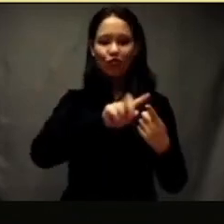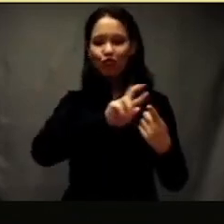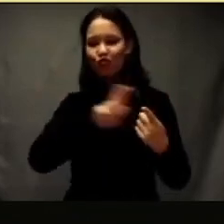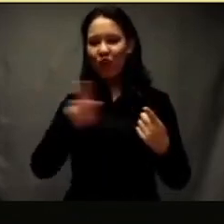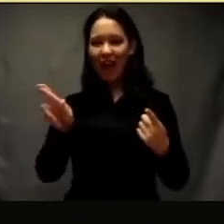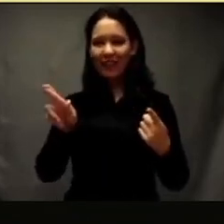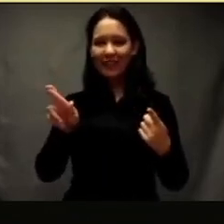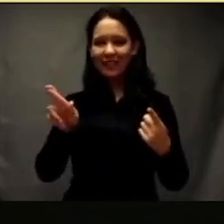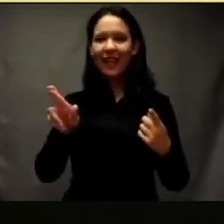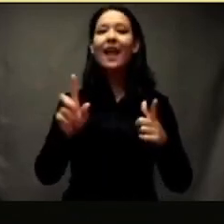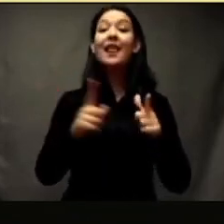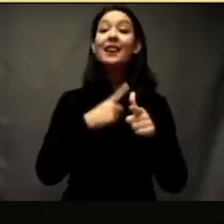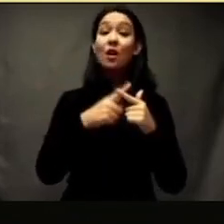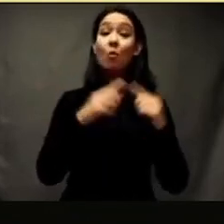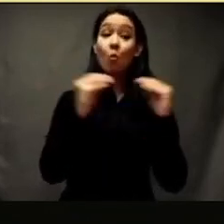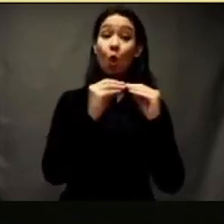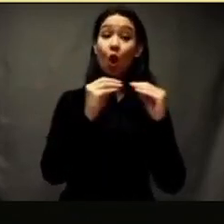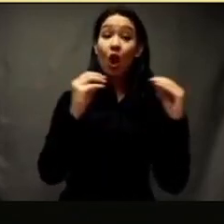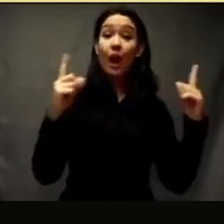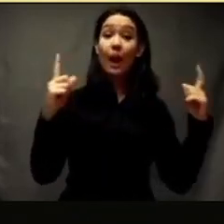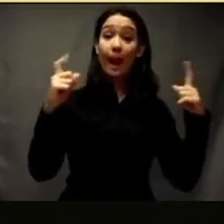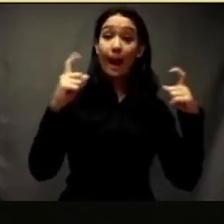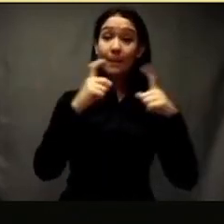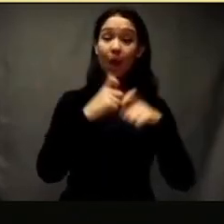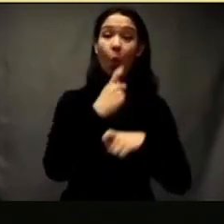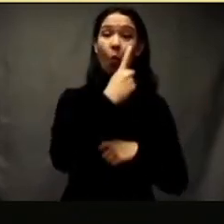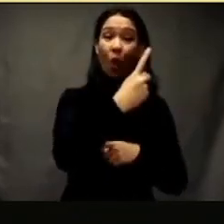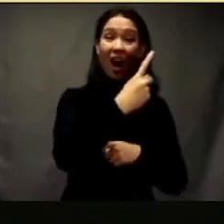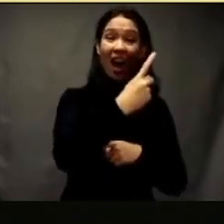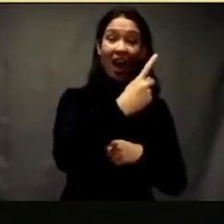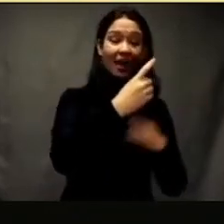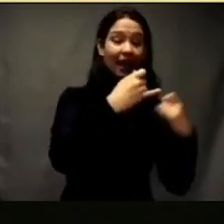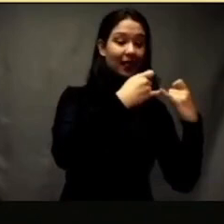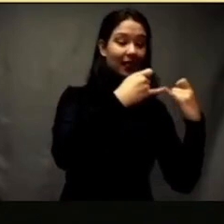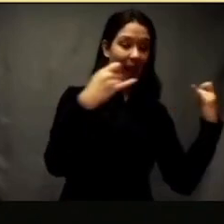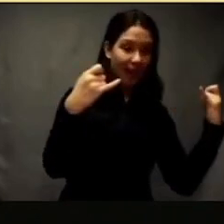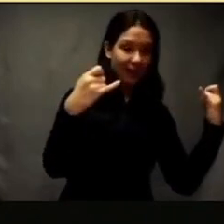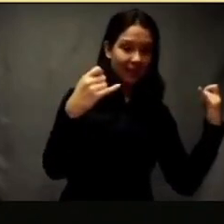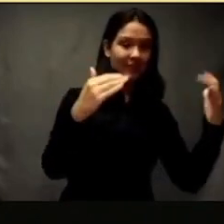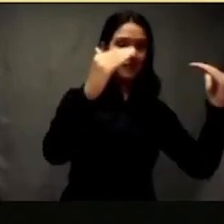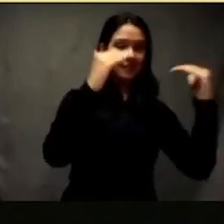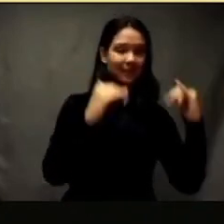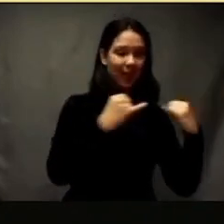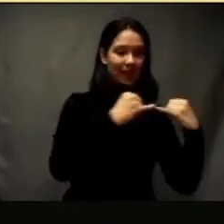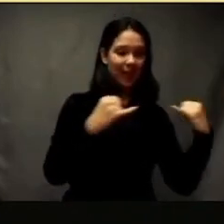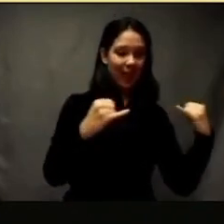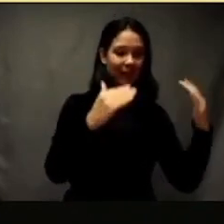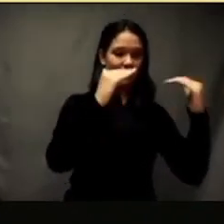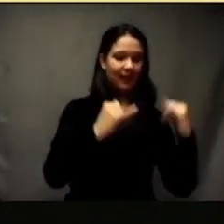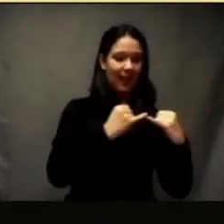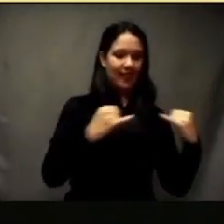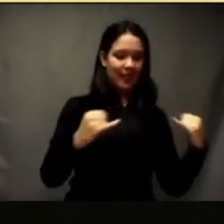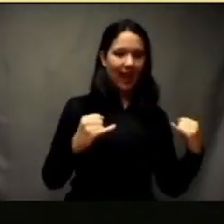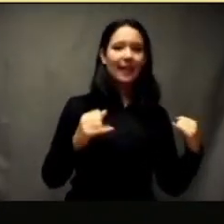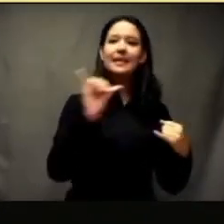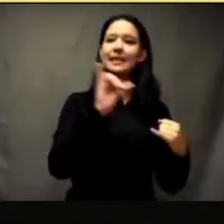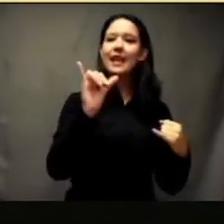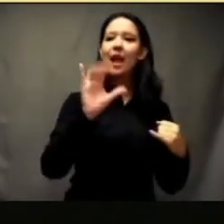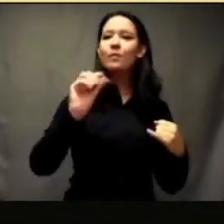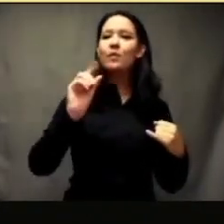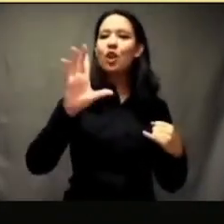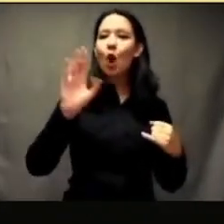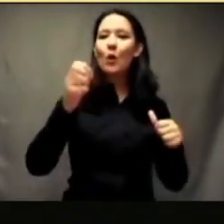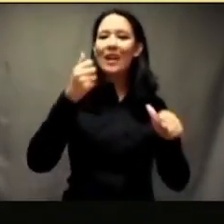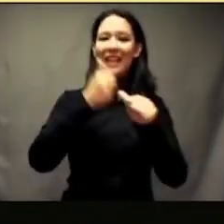begin to read more complex things, we go from one line to the next line to the next line. And each line of code on Scratch